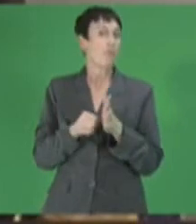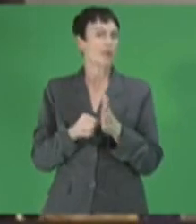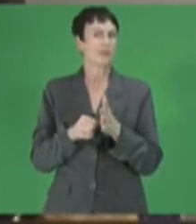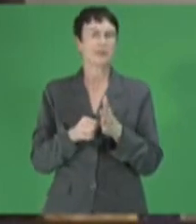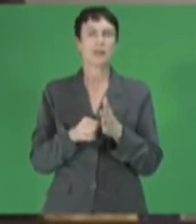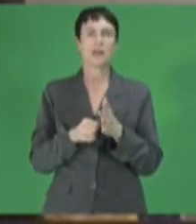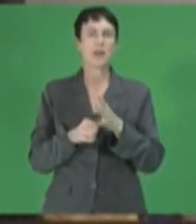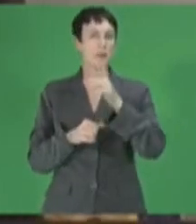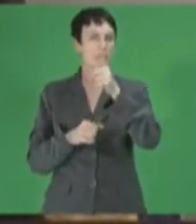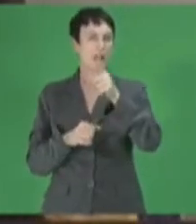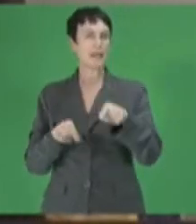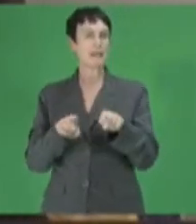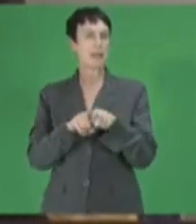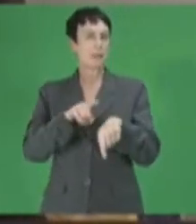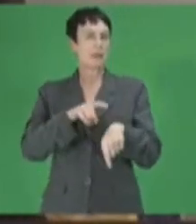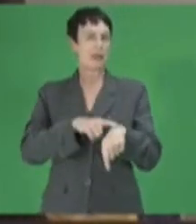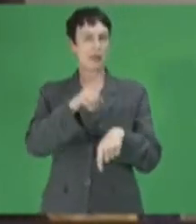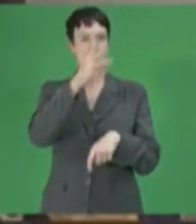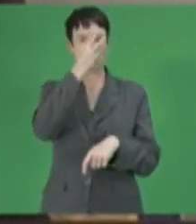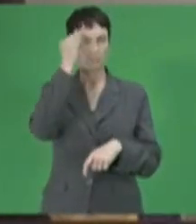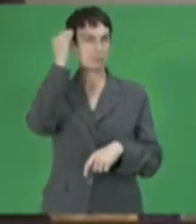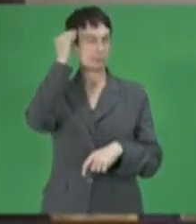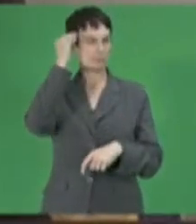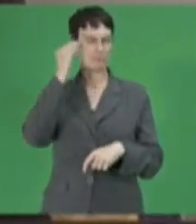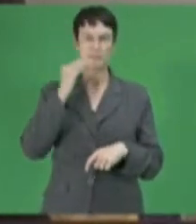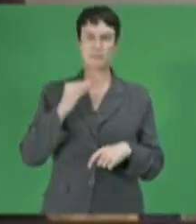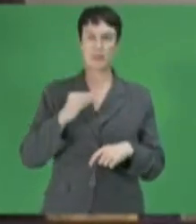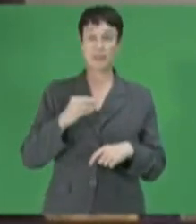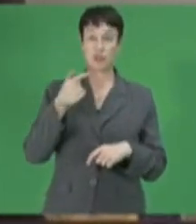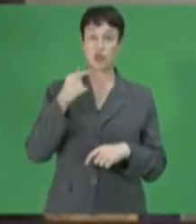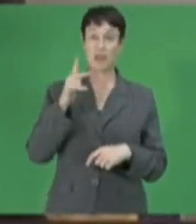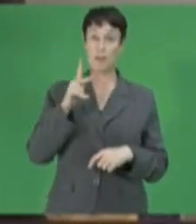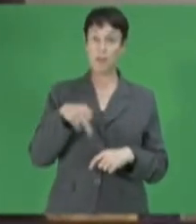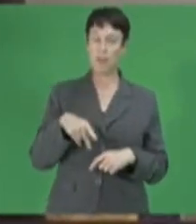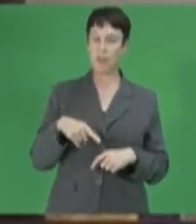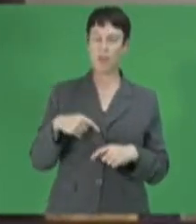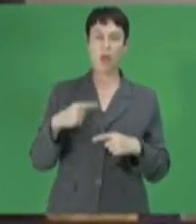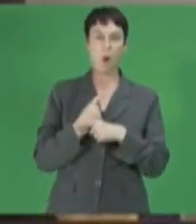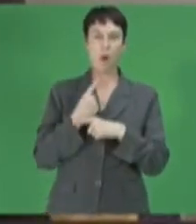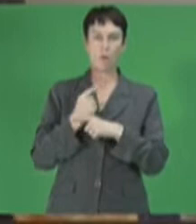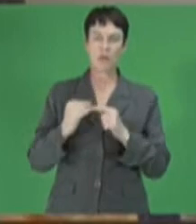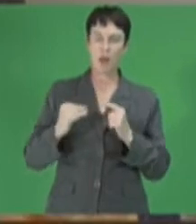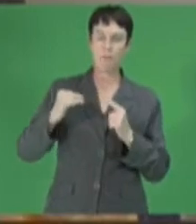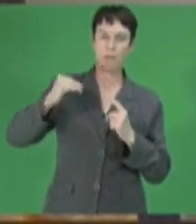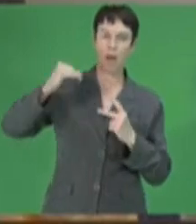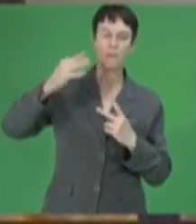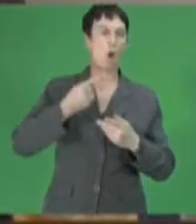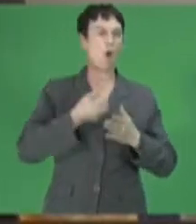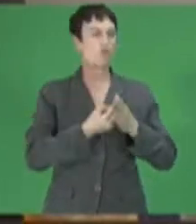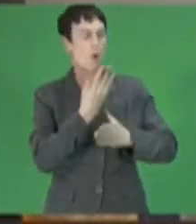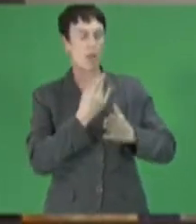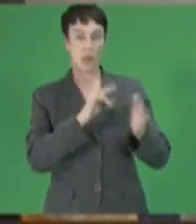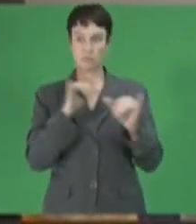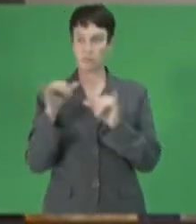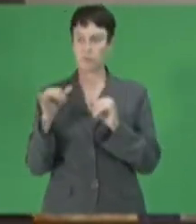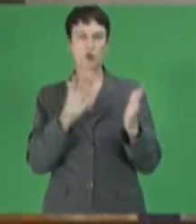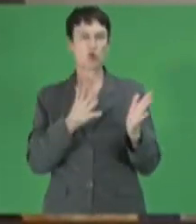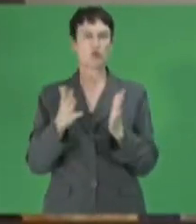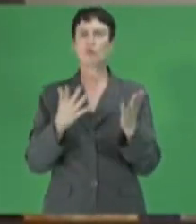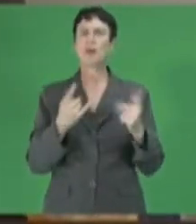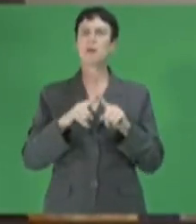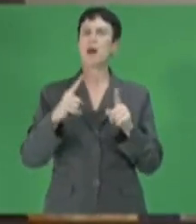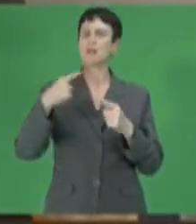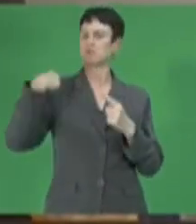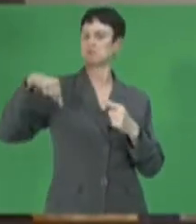notwithstanding the fact that there was no particular pattern in the GDP revisions as far as growth was concerned, but in the more recent past, like